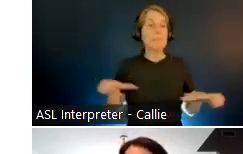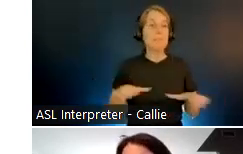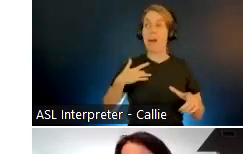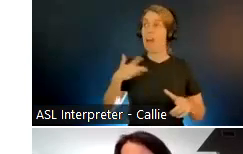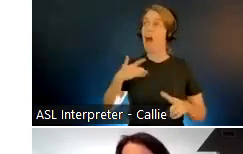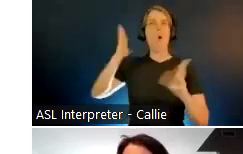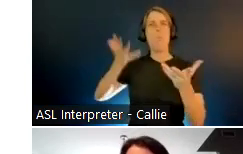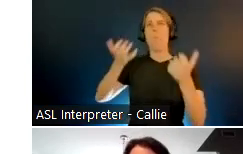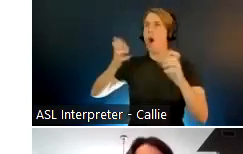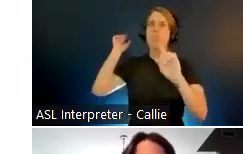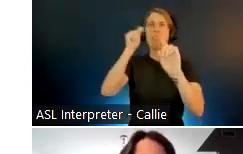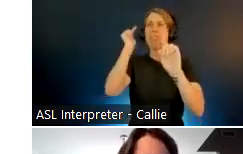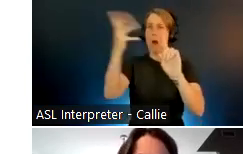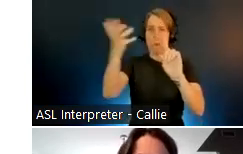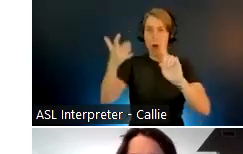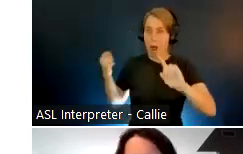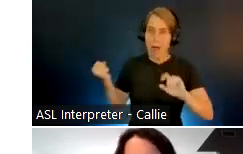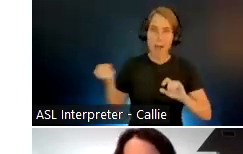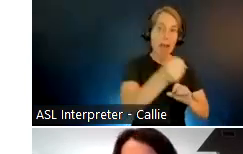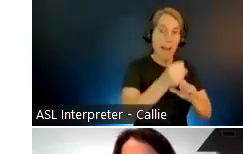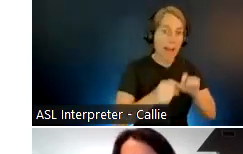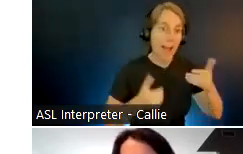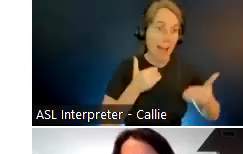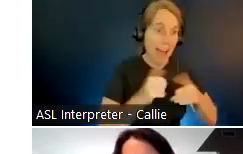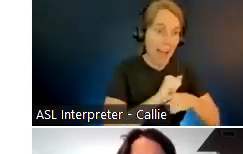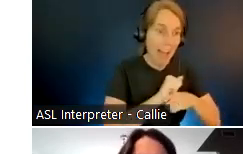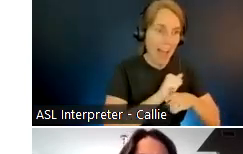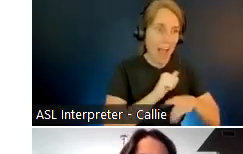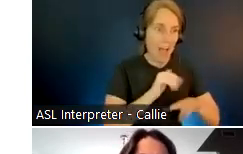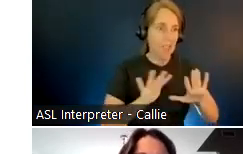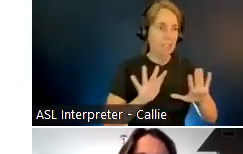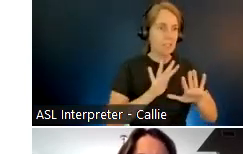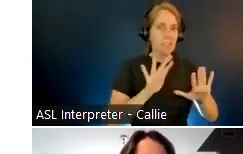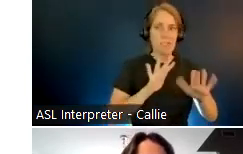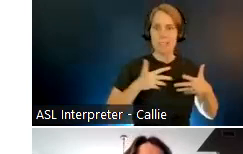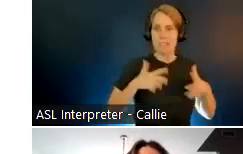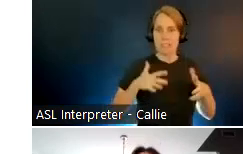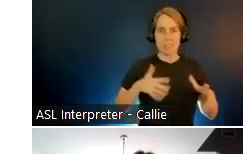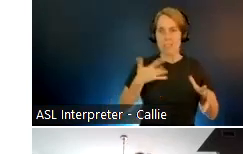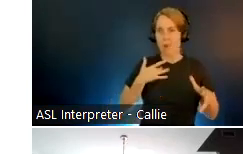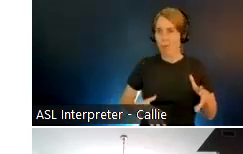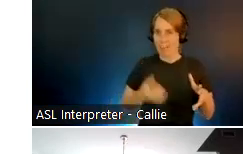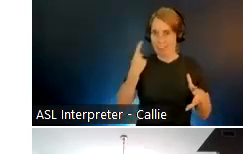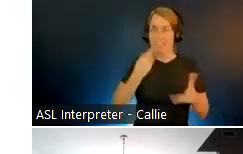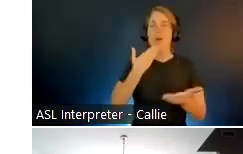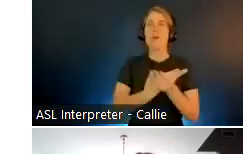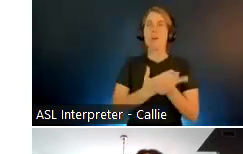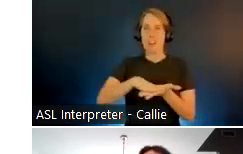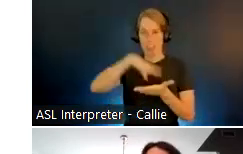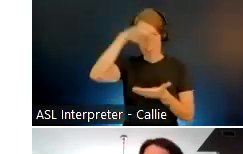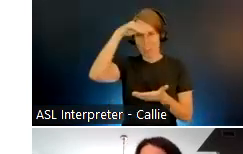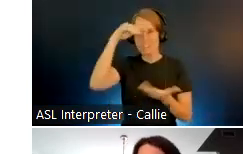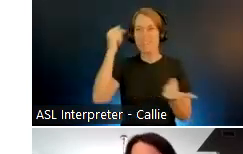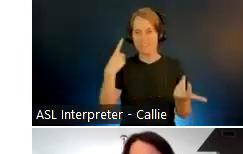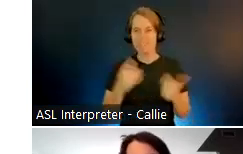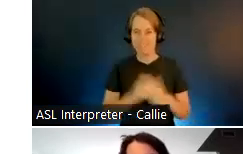than they do. And so that can be a really great learning experience for students. Work on resume